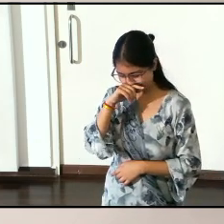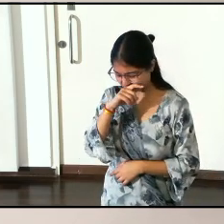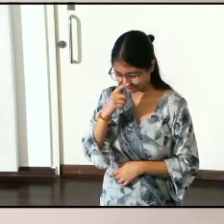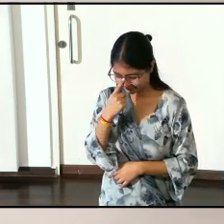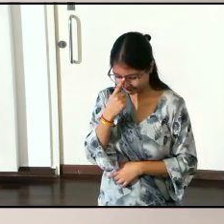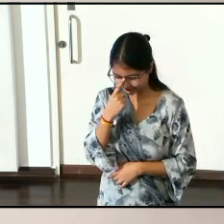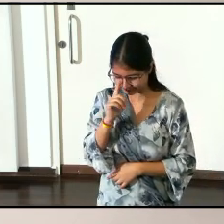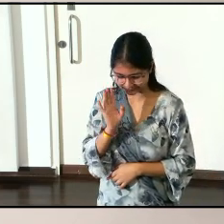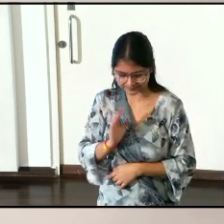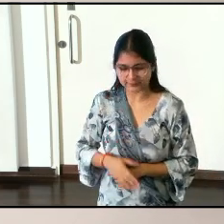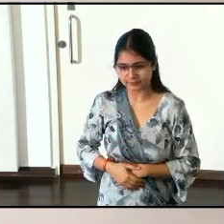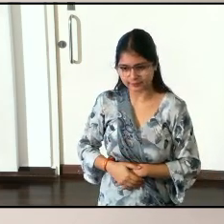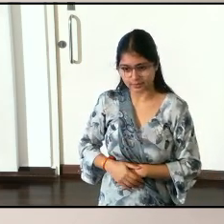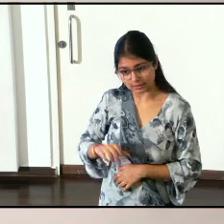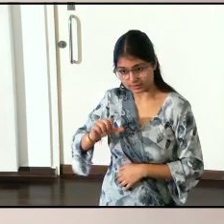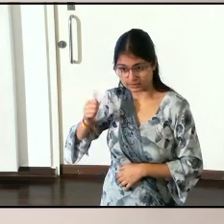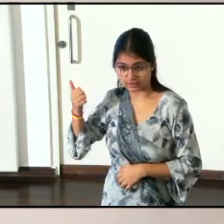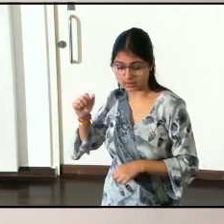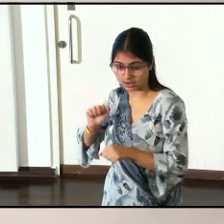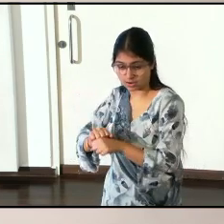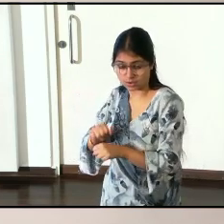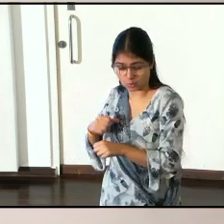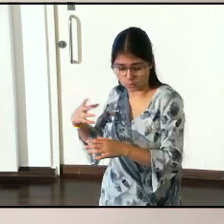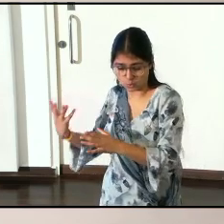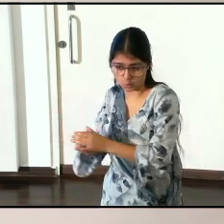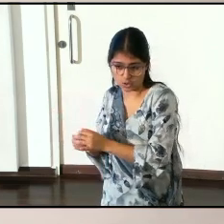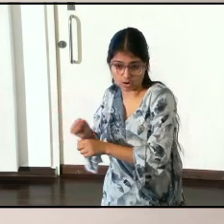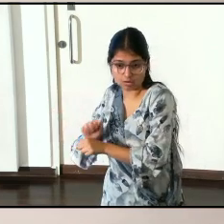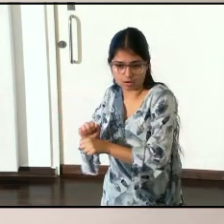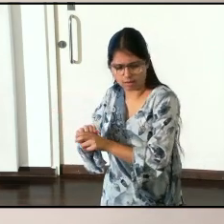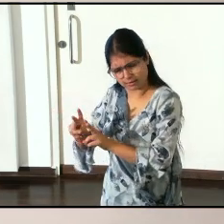from another body of work that I do, which is,